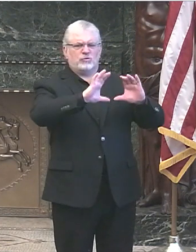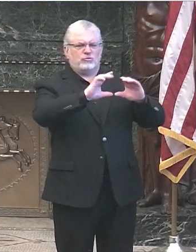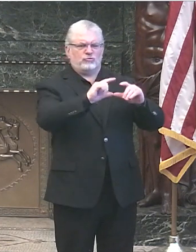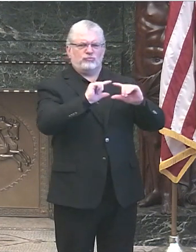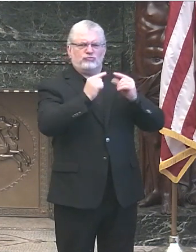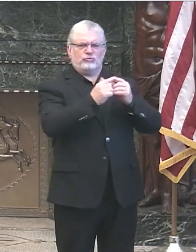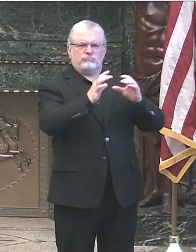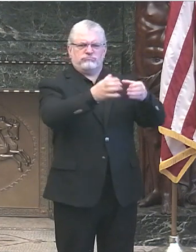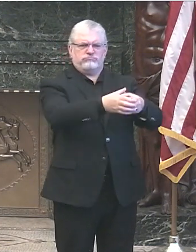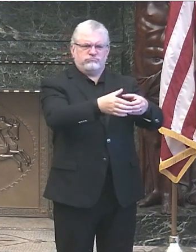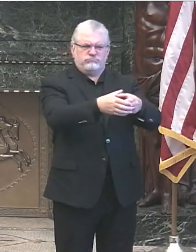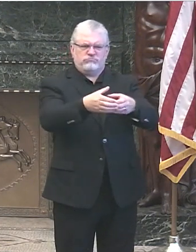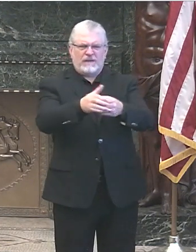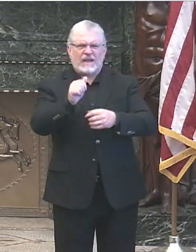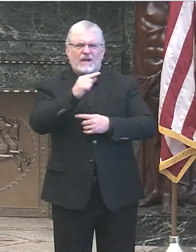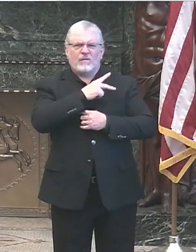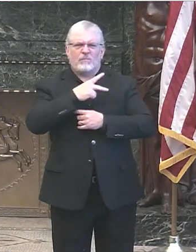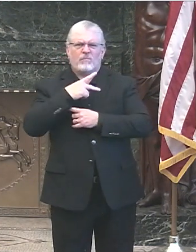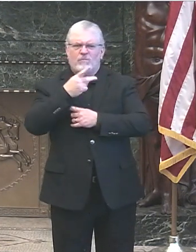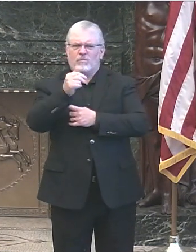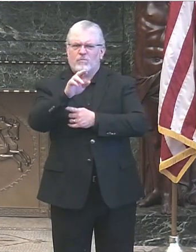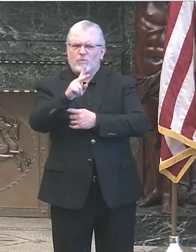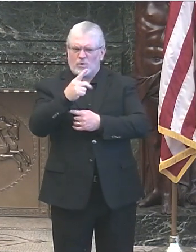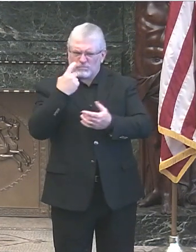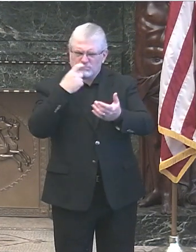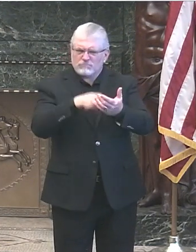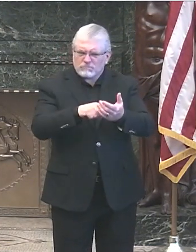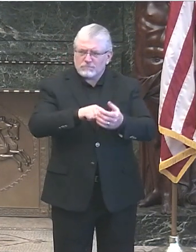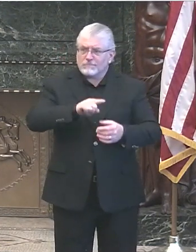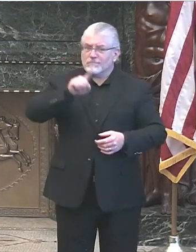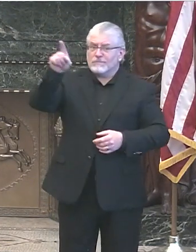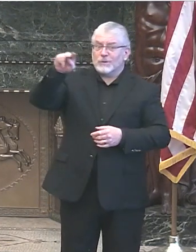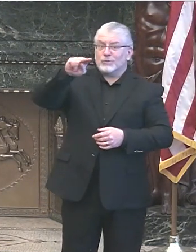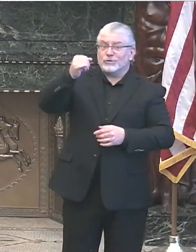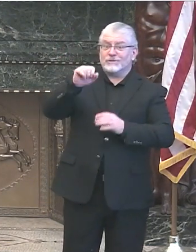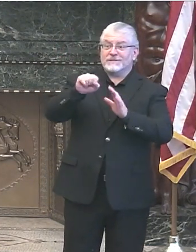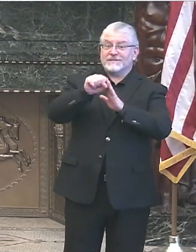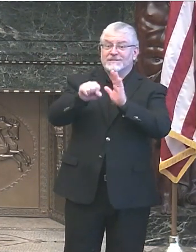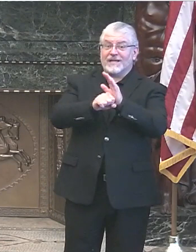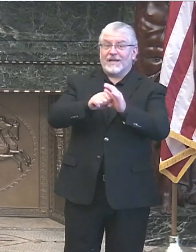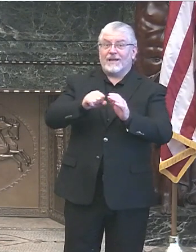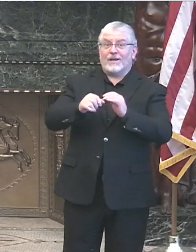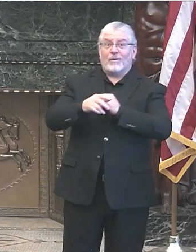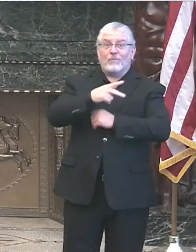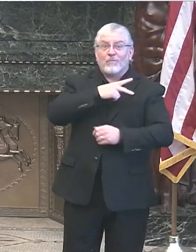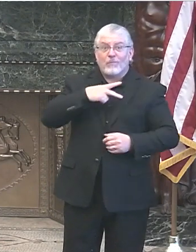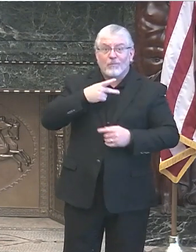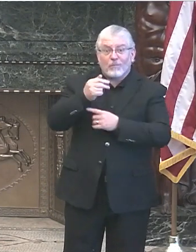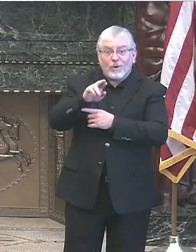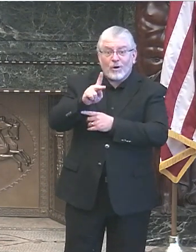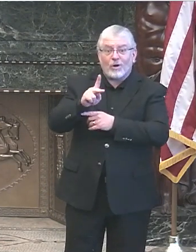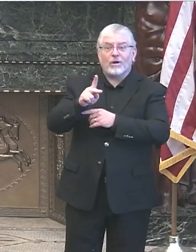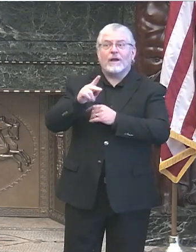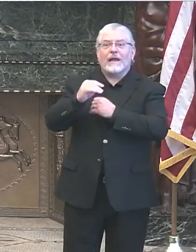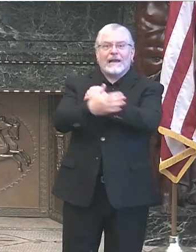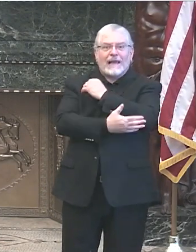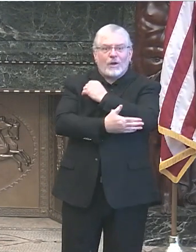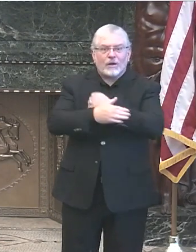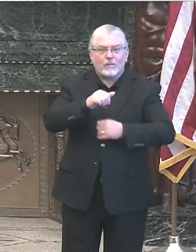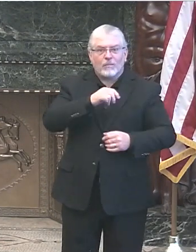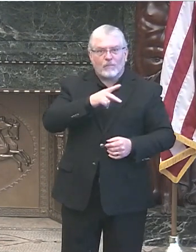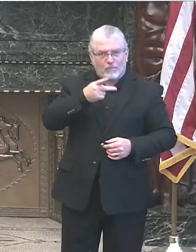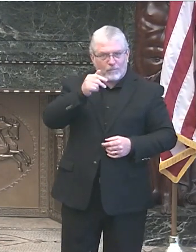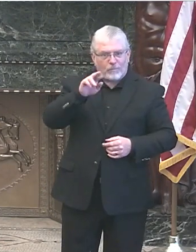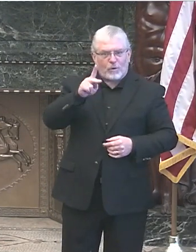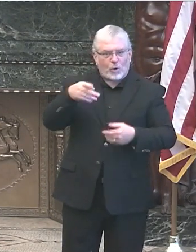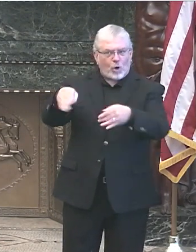And yesterday, New Jersey closed its state and county parks after seeing a similar thing. So I was just curious whether the city's considering closing its parks at any